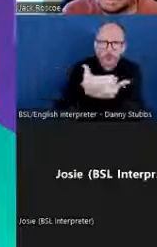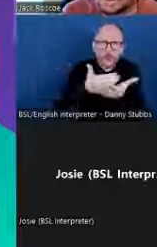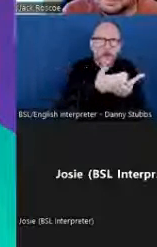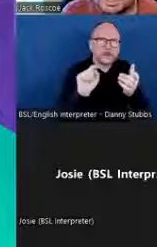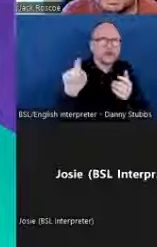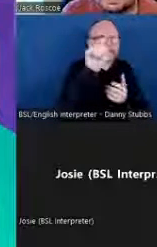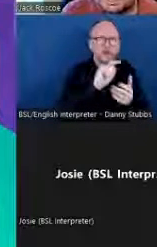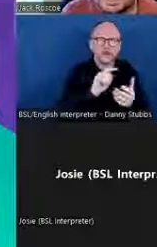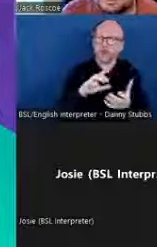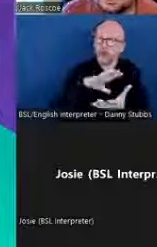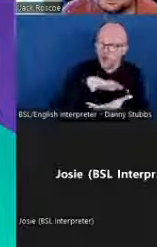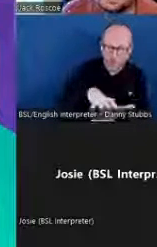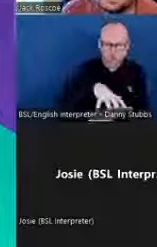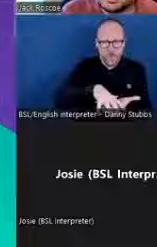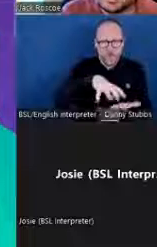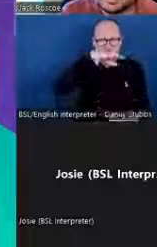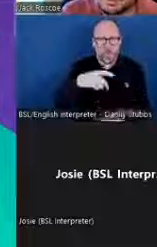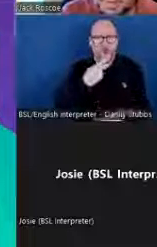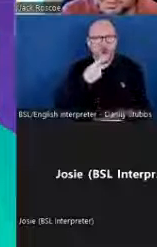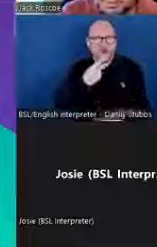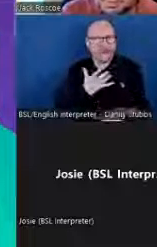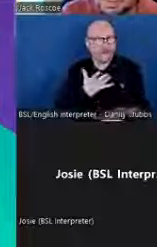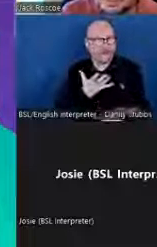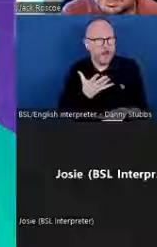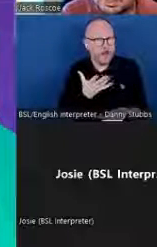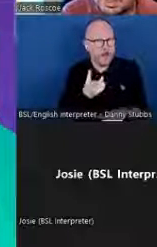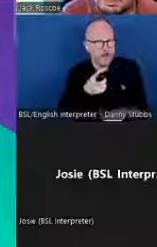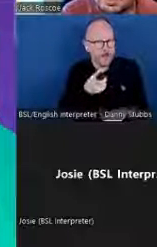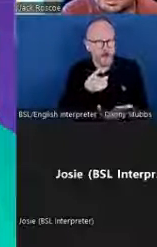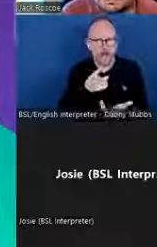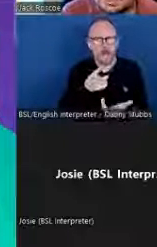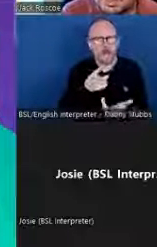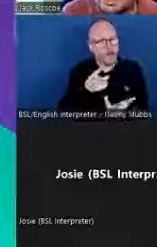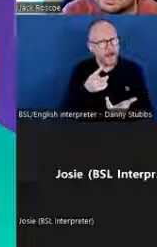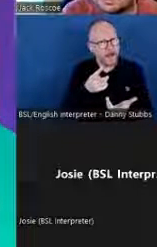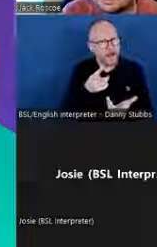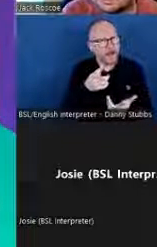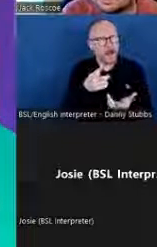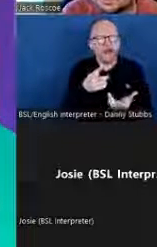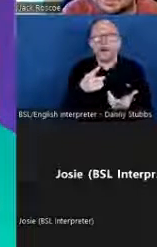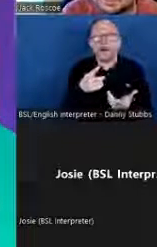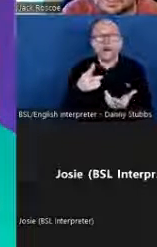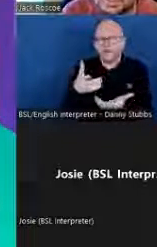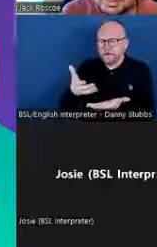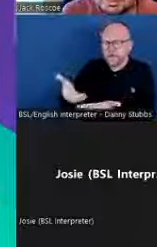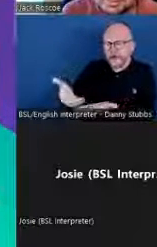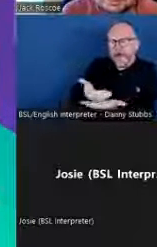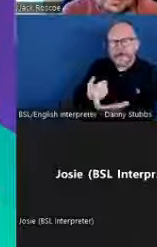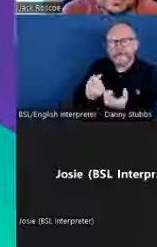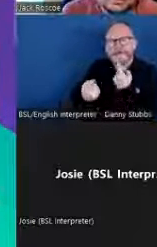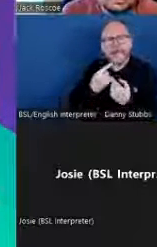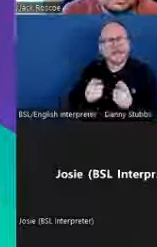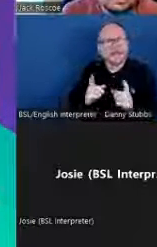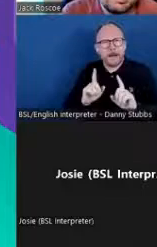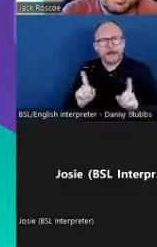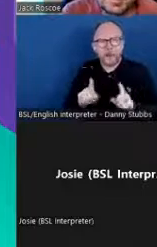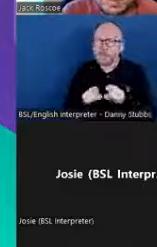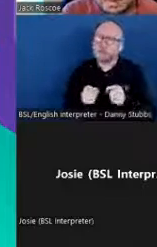So what did we need to find out? Well, many of the impacts were the same kind of ideas that we talked about in the London example.